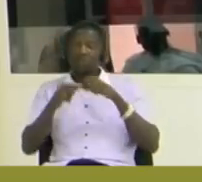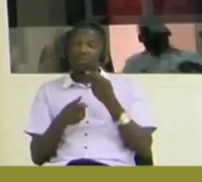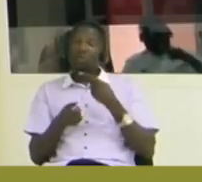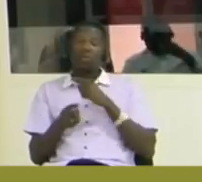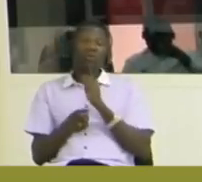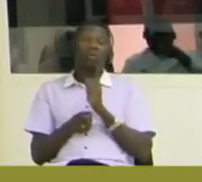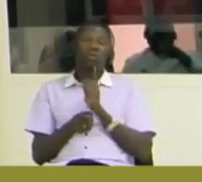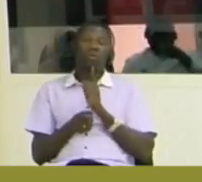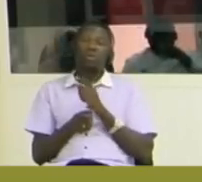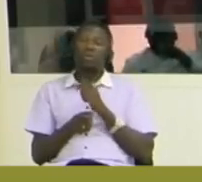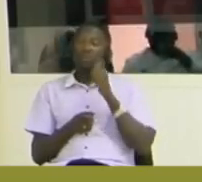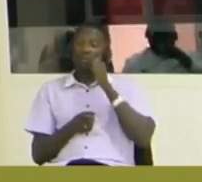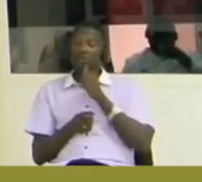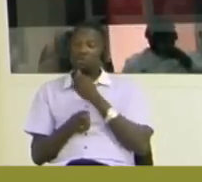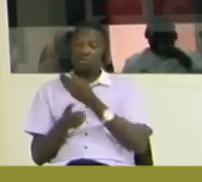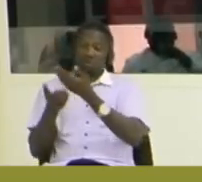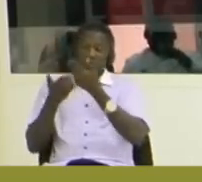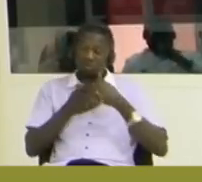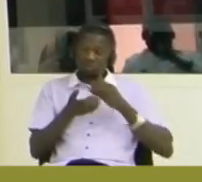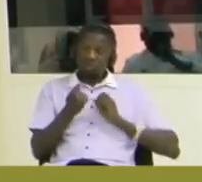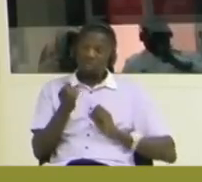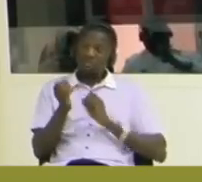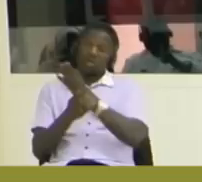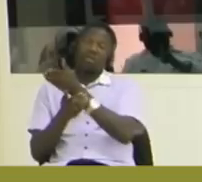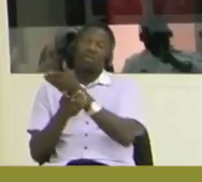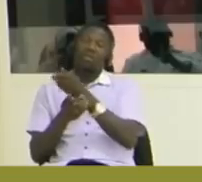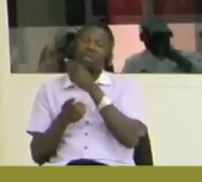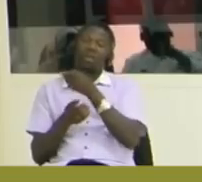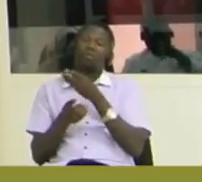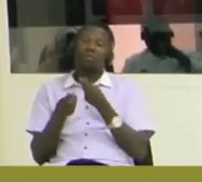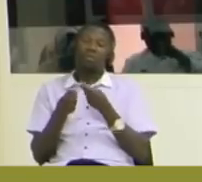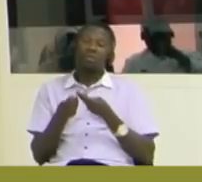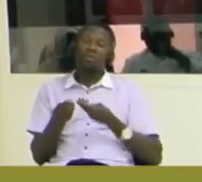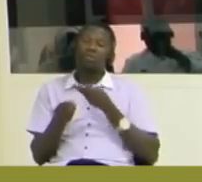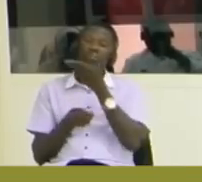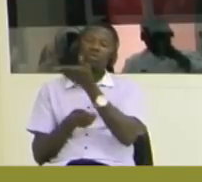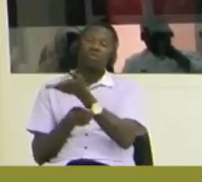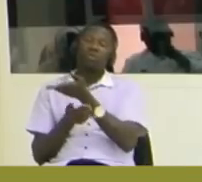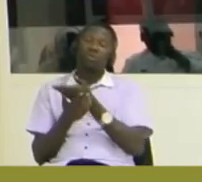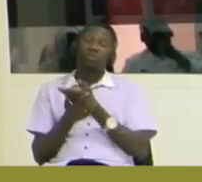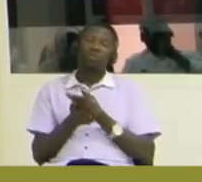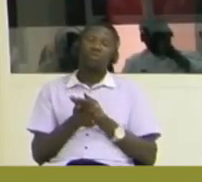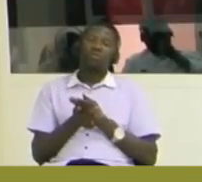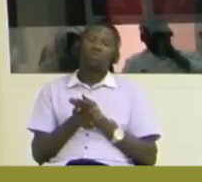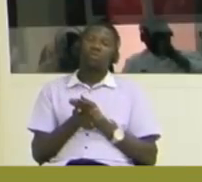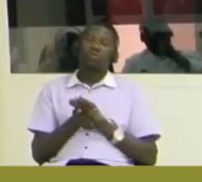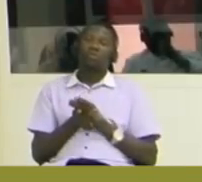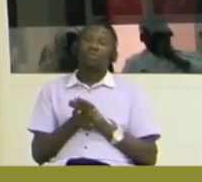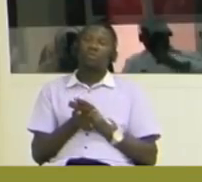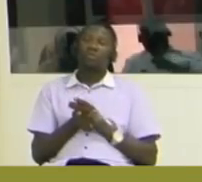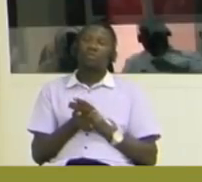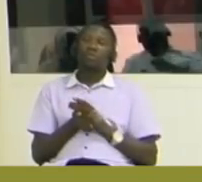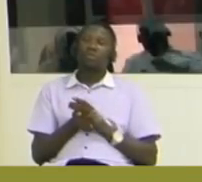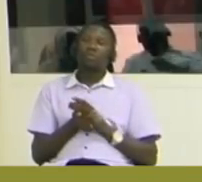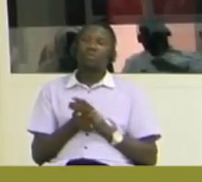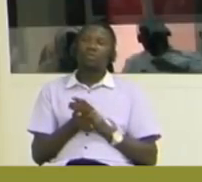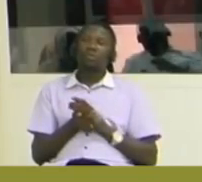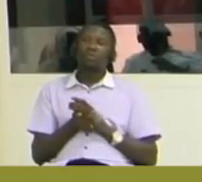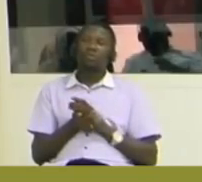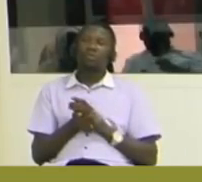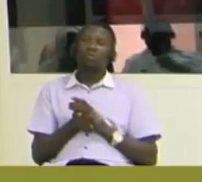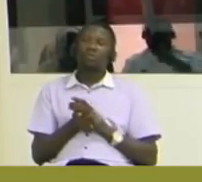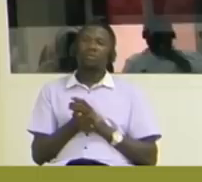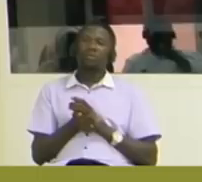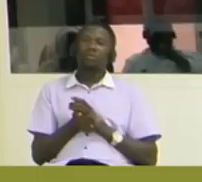the used to pass on that money to those it was meant for.